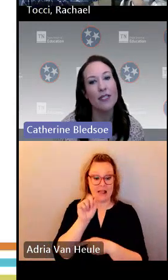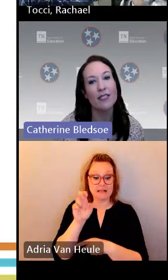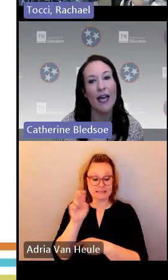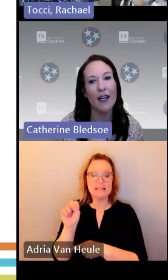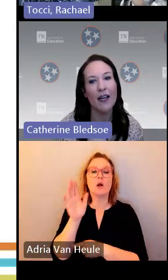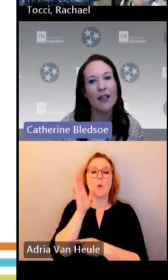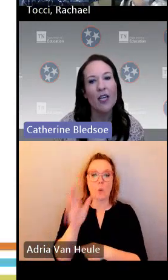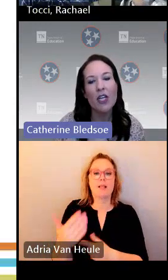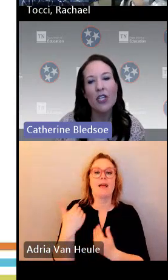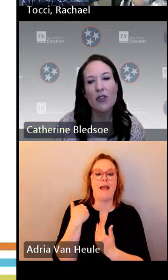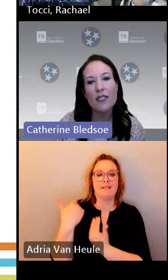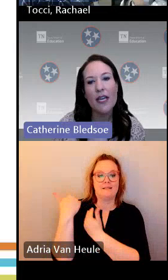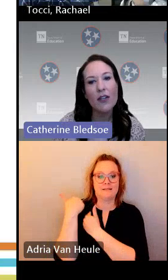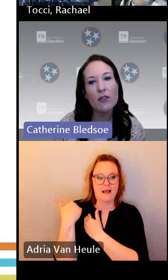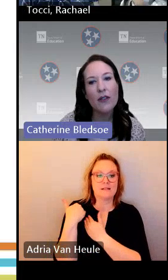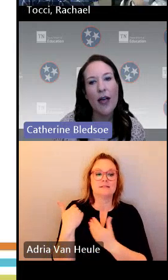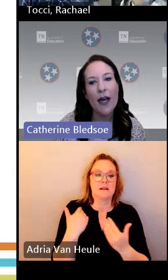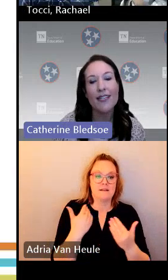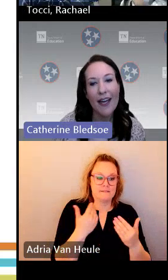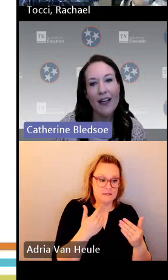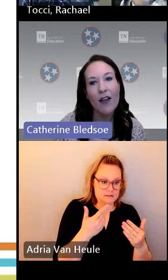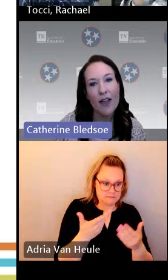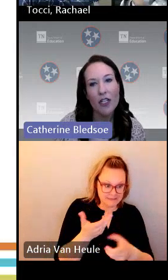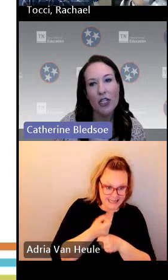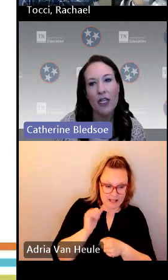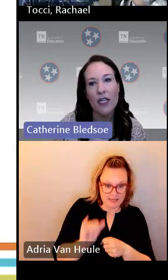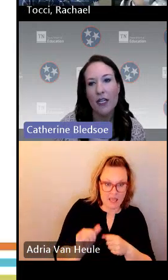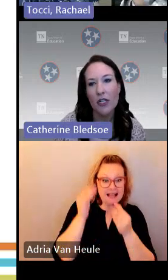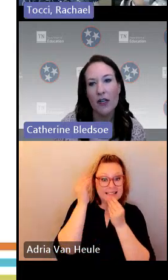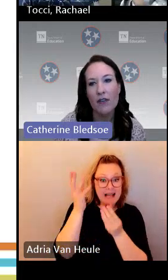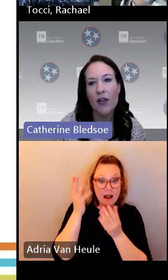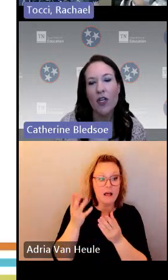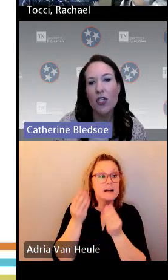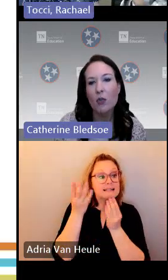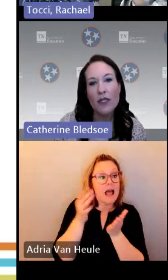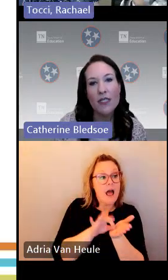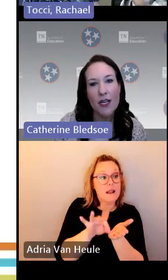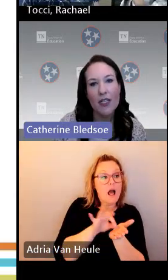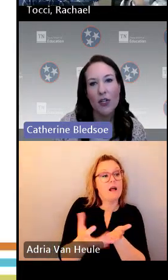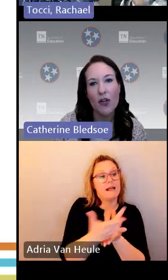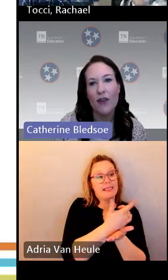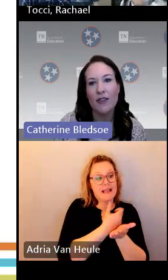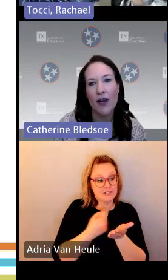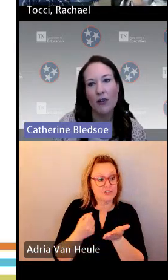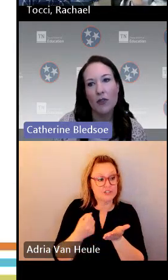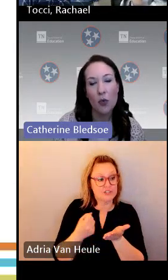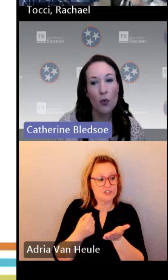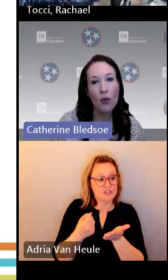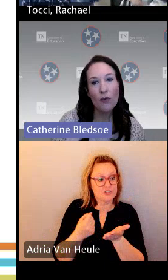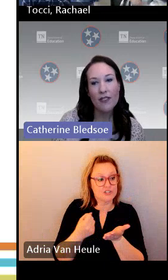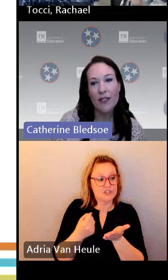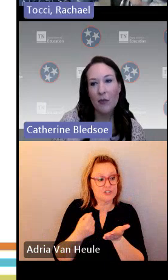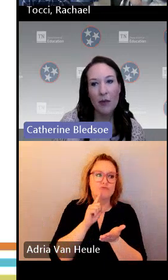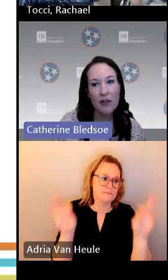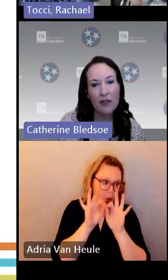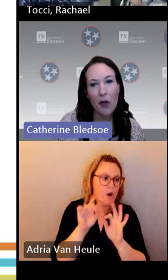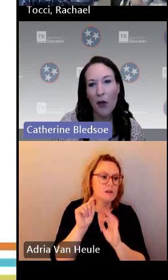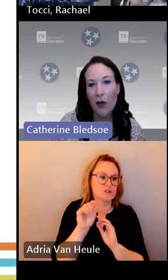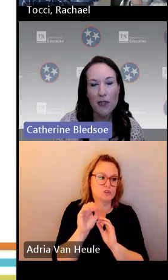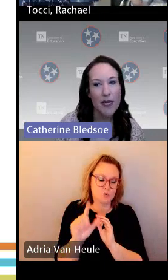Indicator 14 data. So this annual data collection initiative really does serve as a vital tool that's